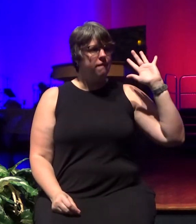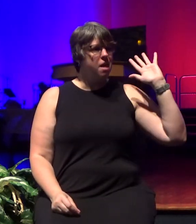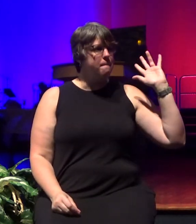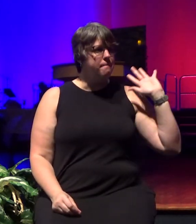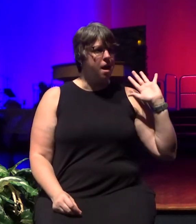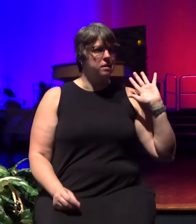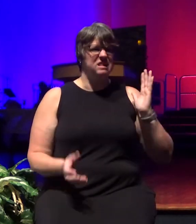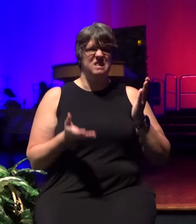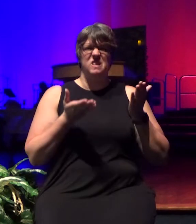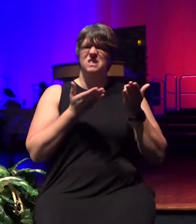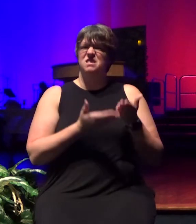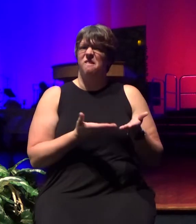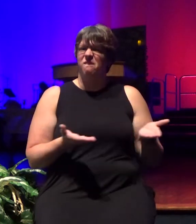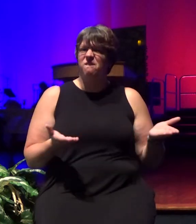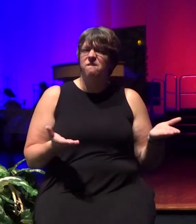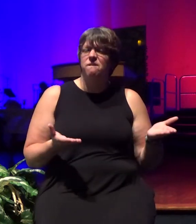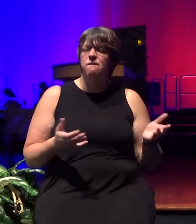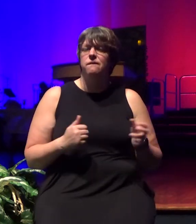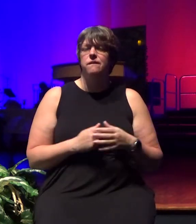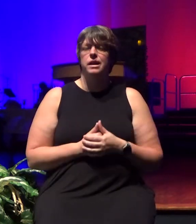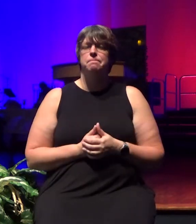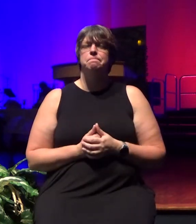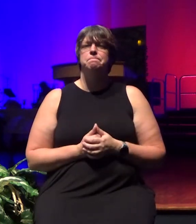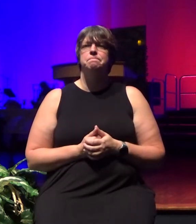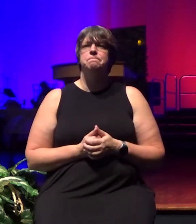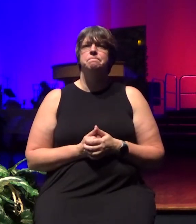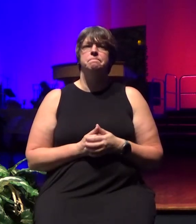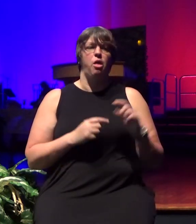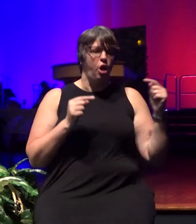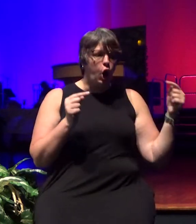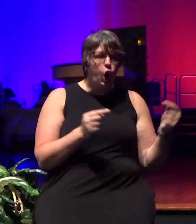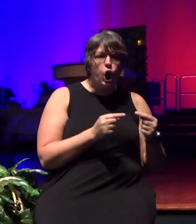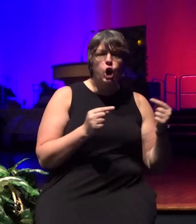and release. Soar free.